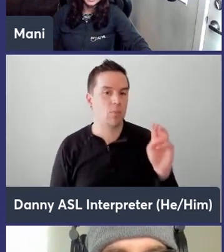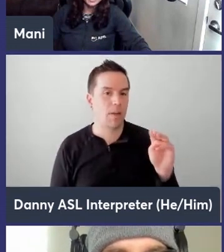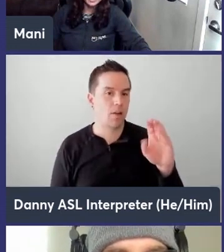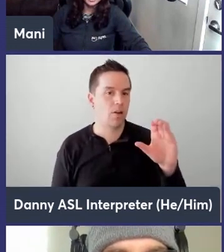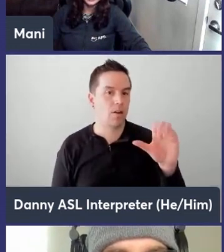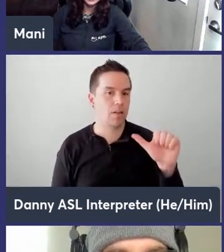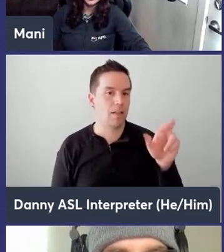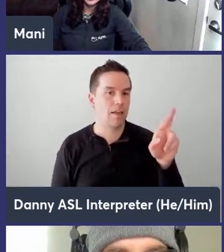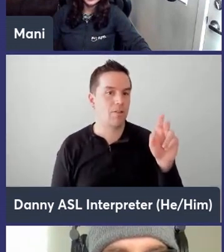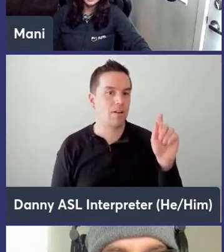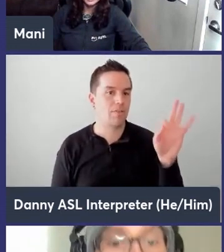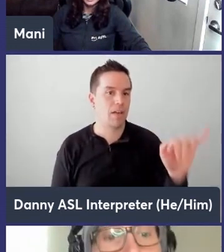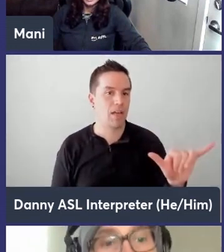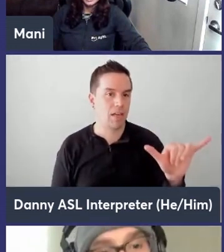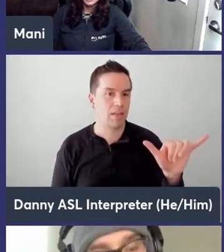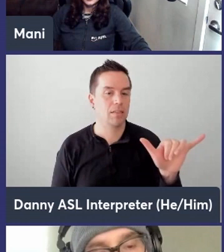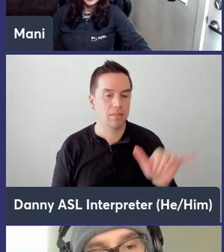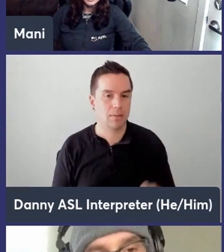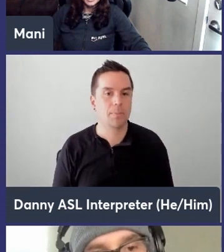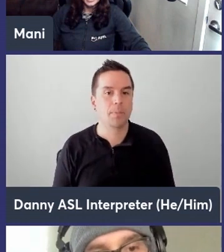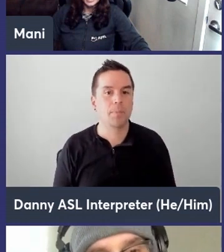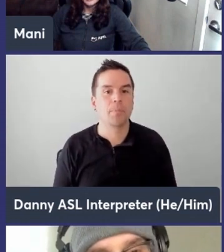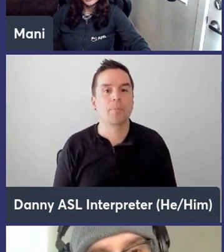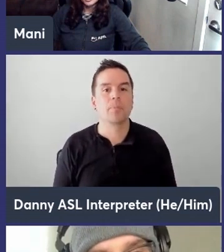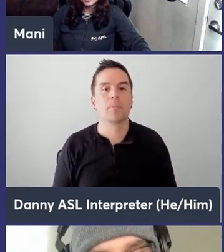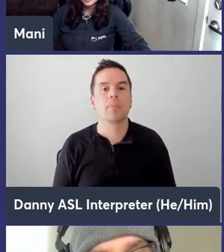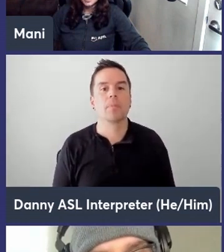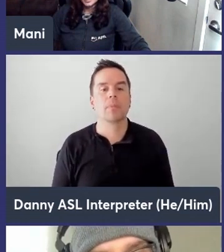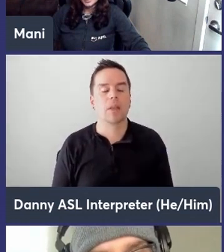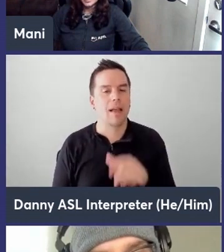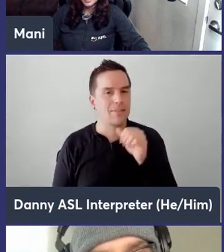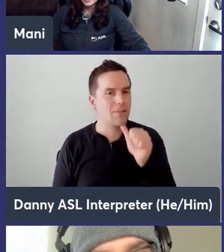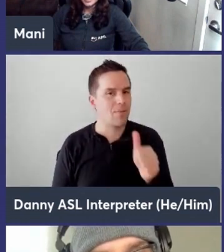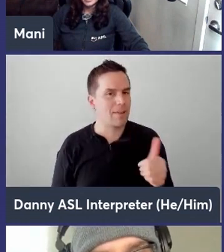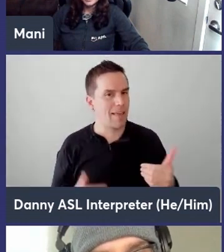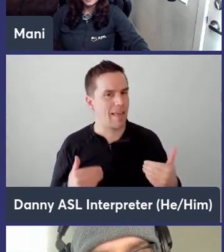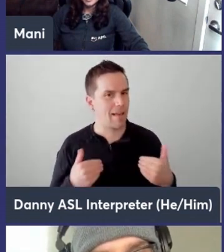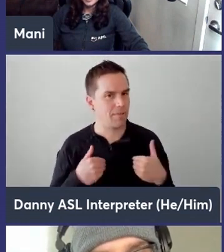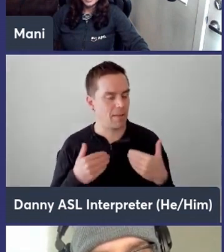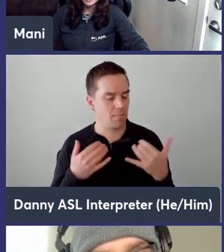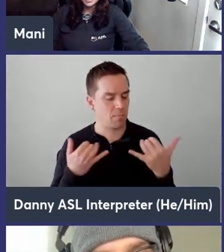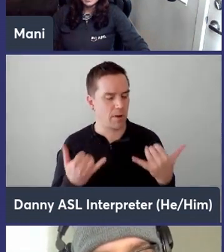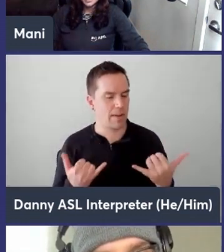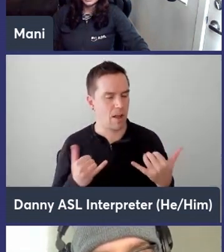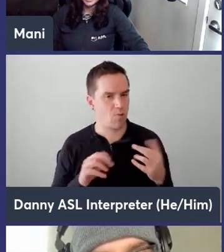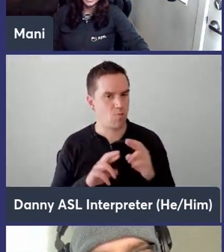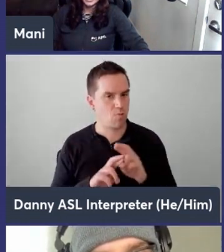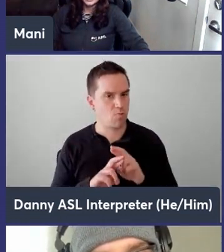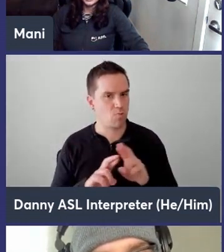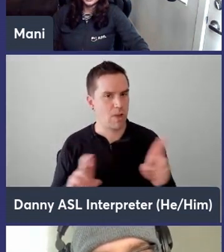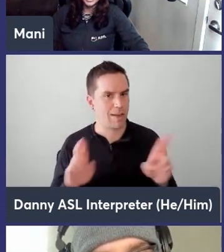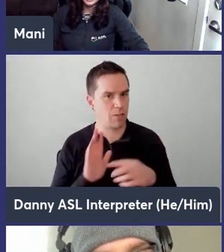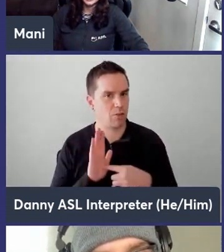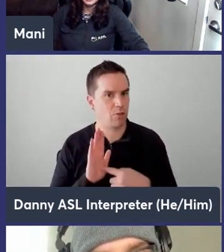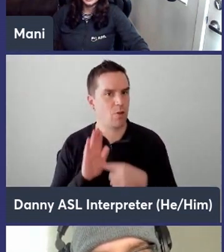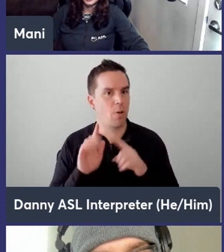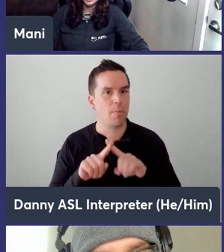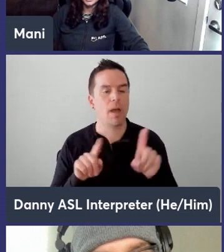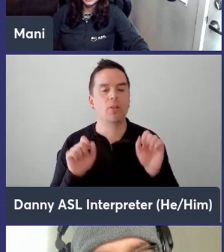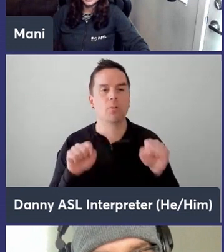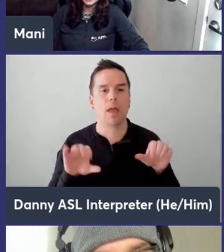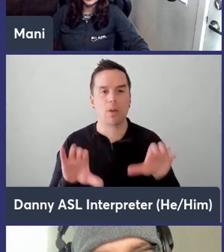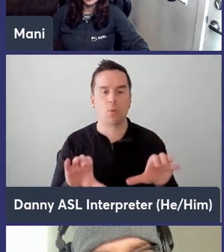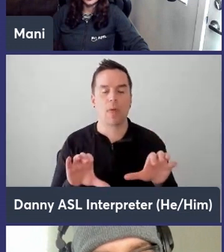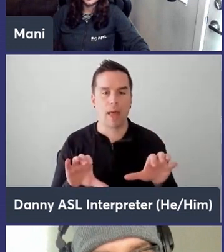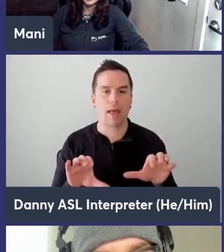and explainability reports. I don't think I have those right now ready for with me, but you can actually do that, and then you